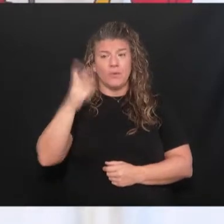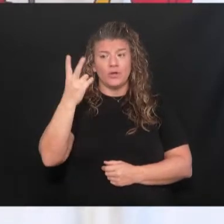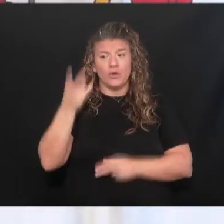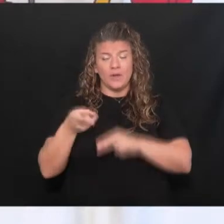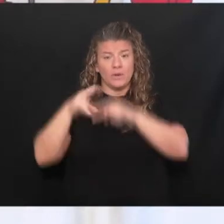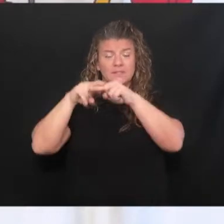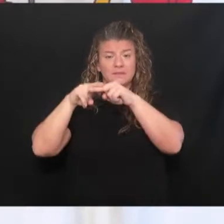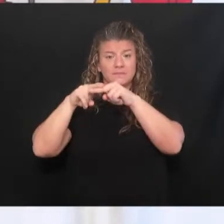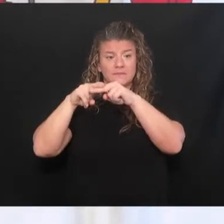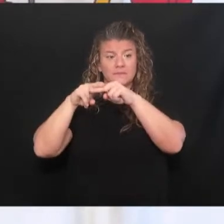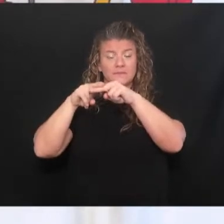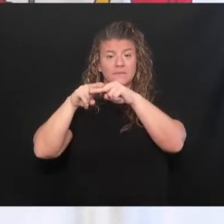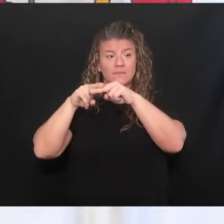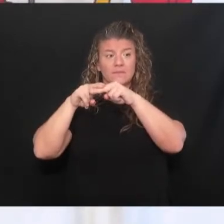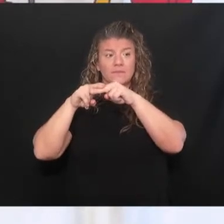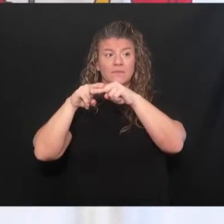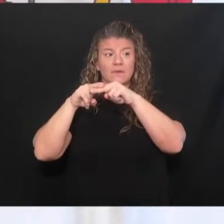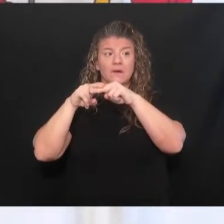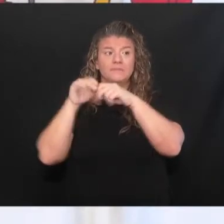increase.